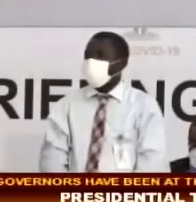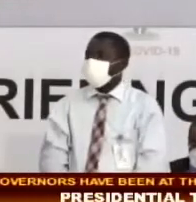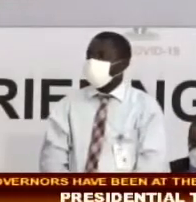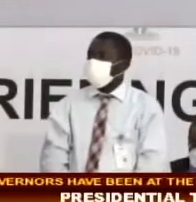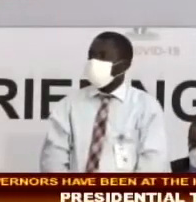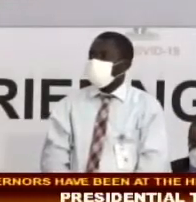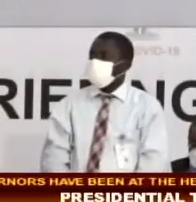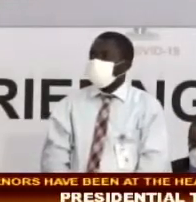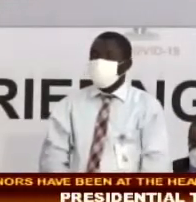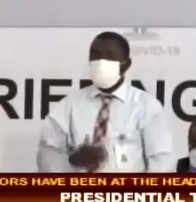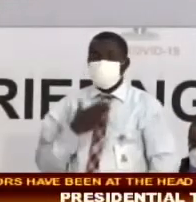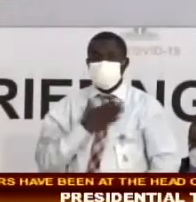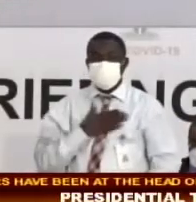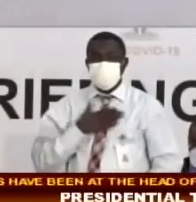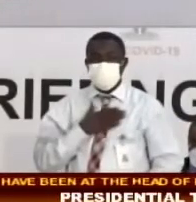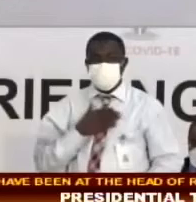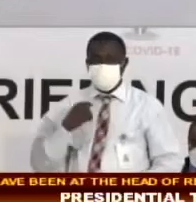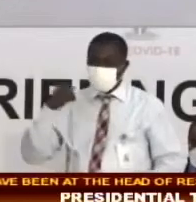Please always wash